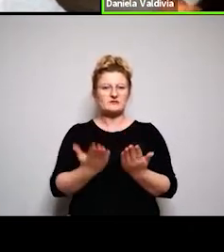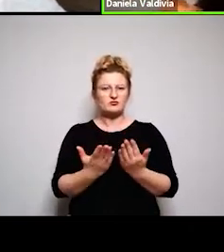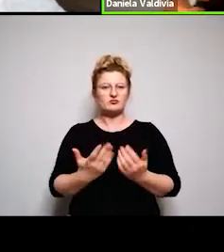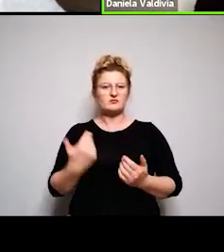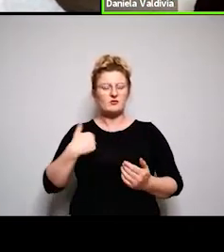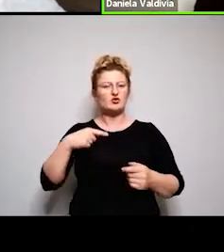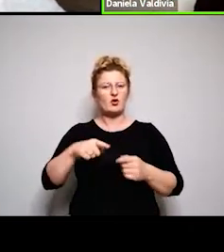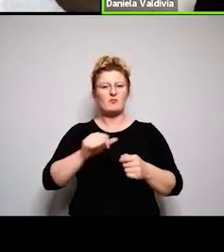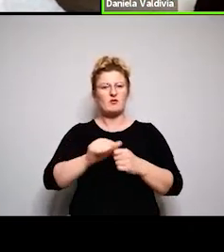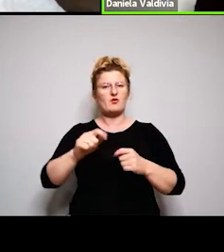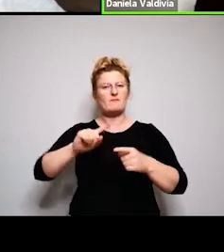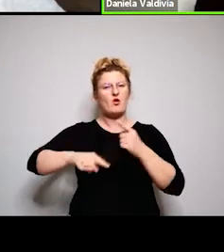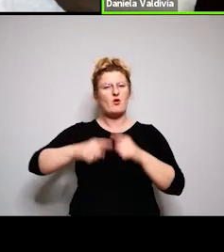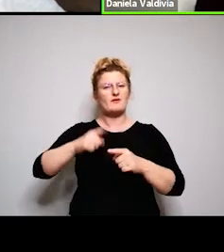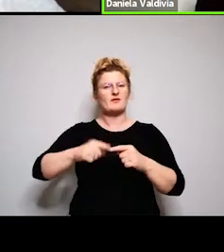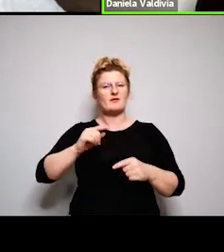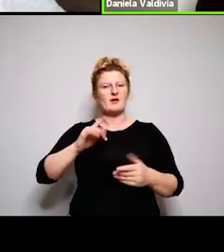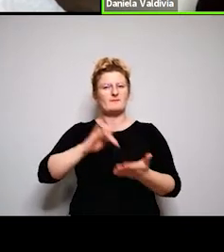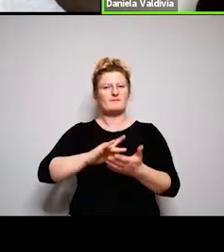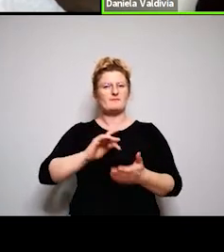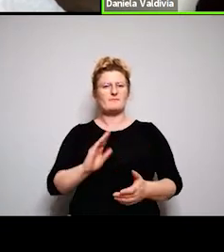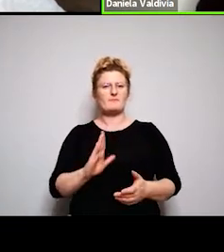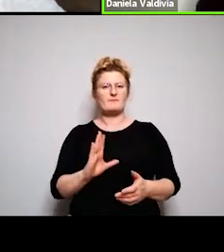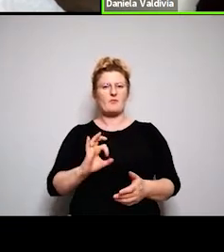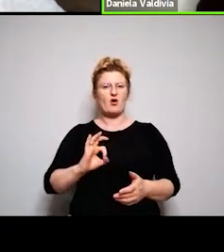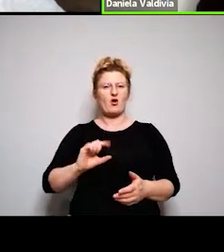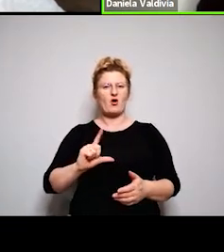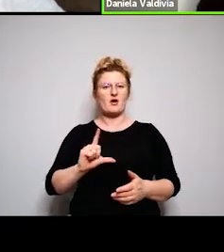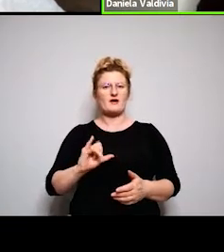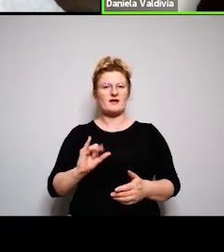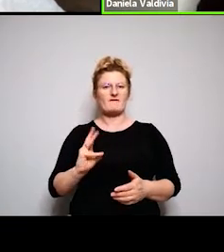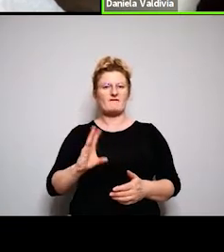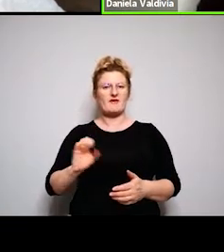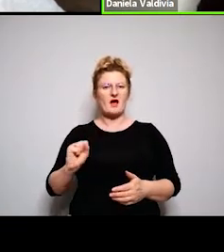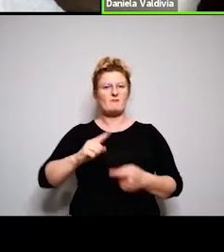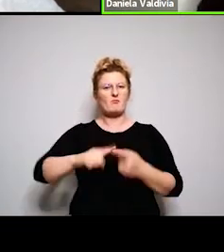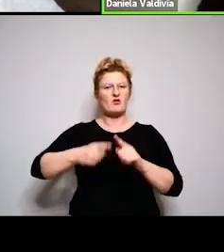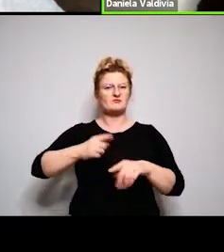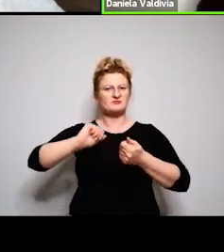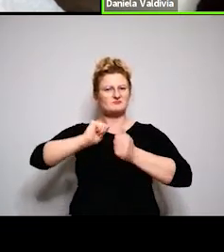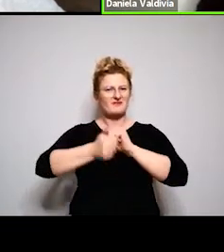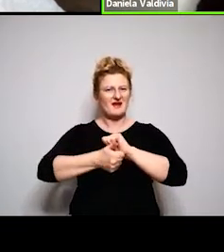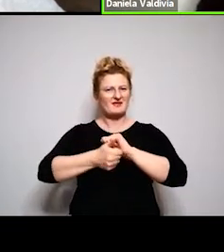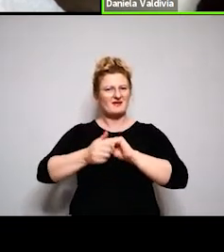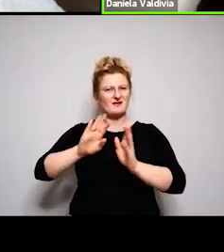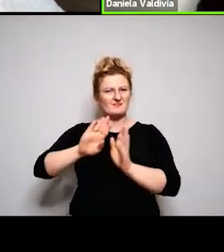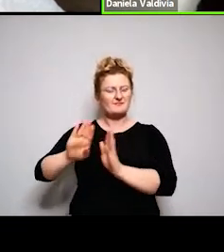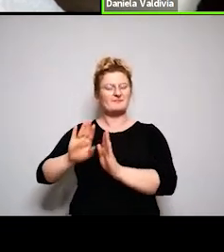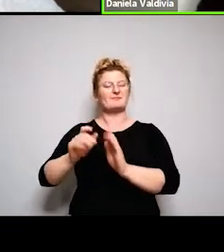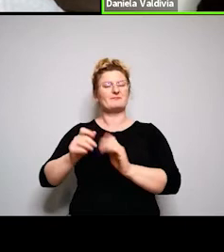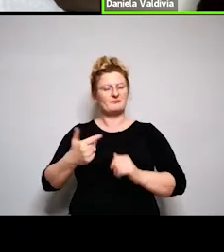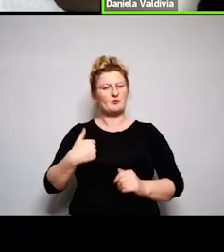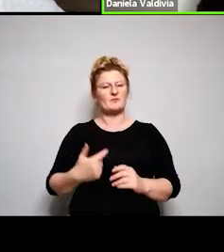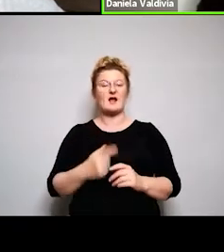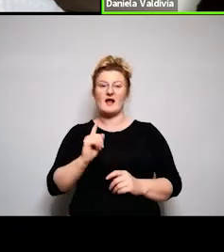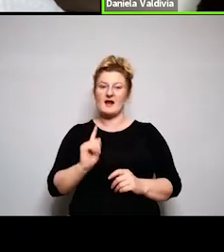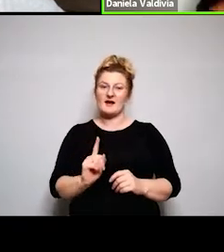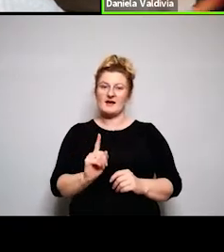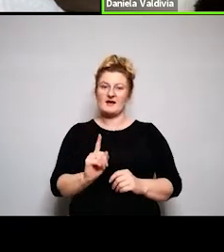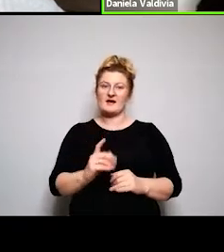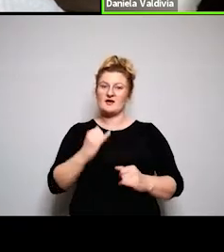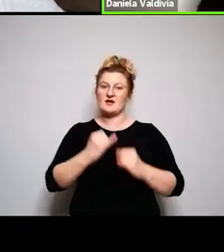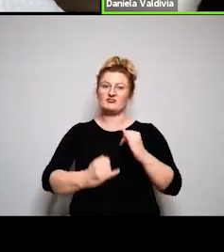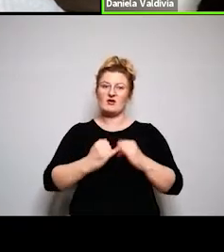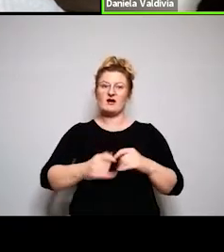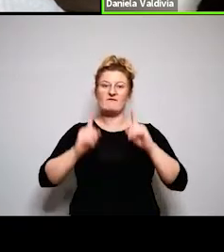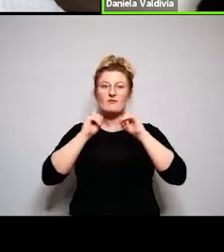this is something that we must work on. Like, if you don't have support from state or any